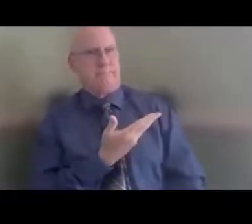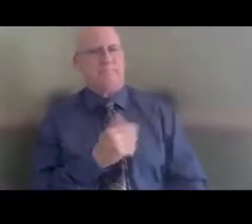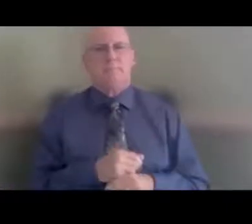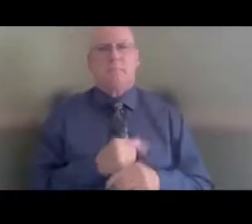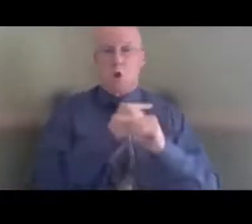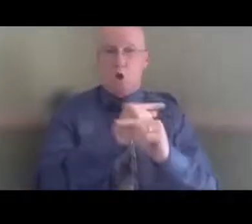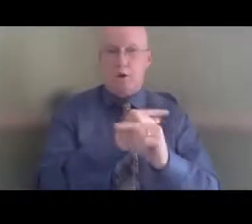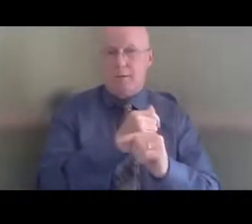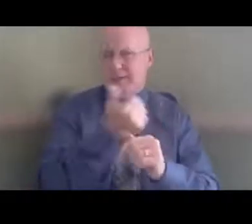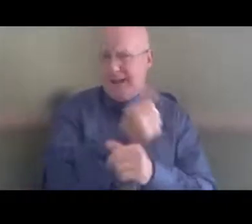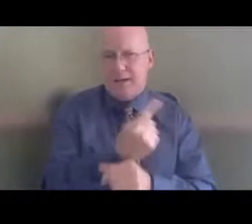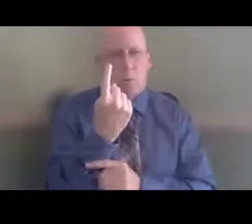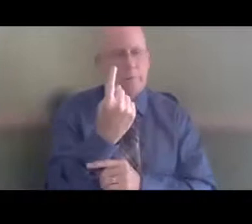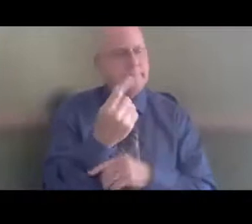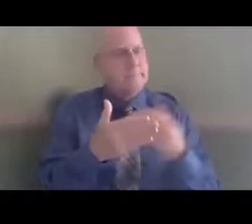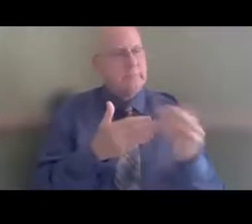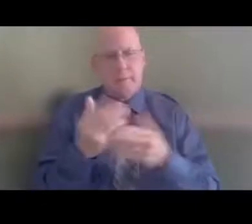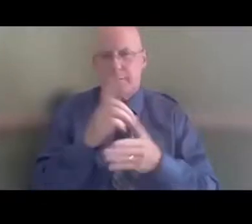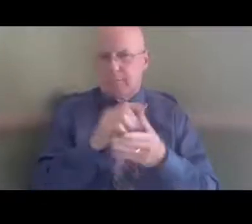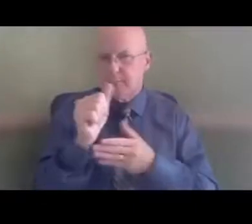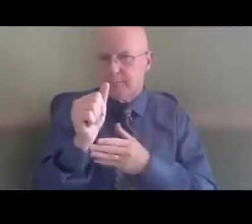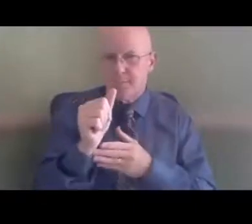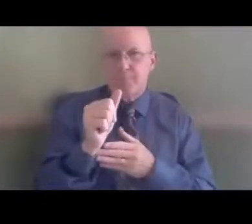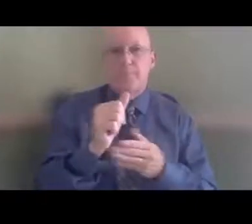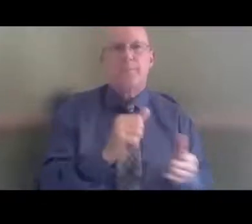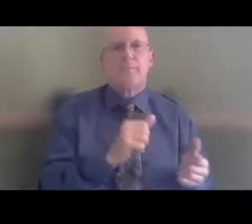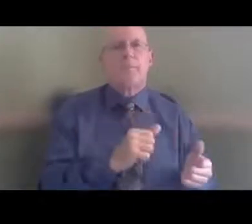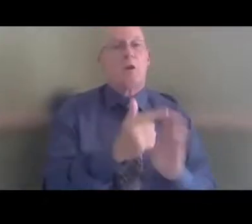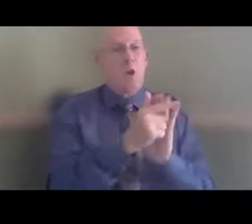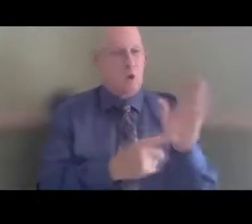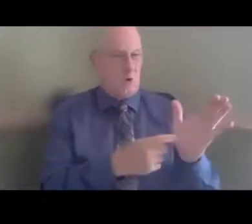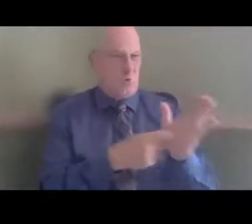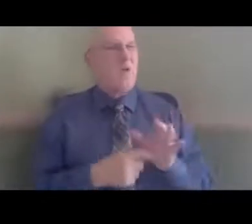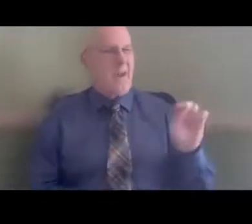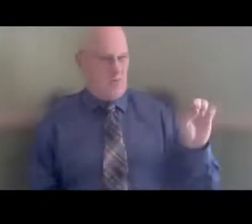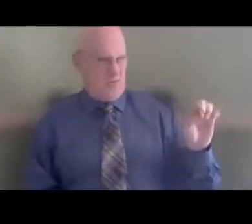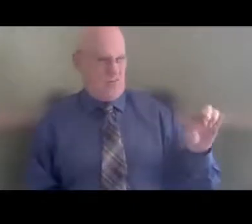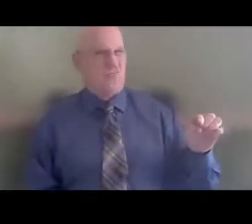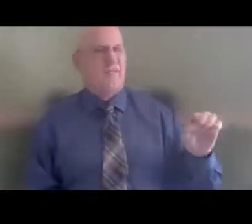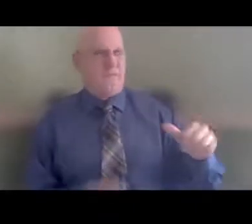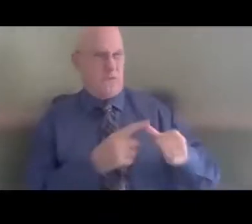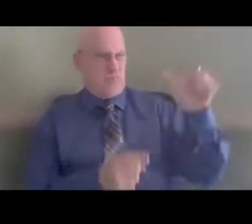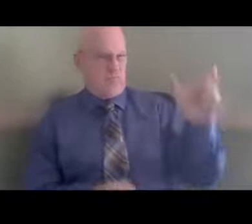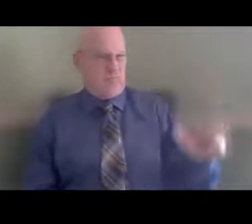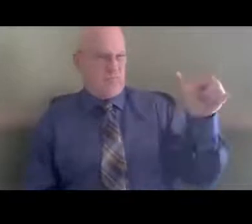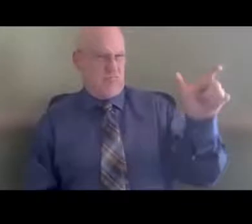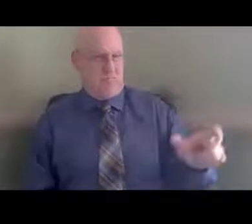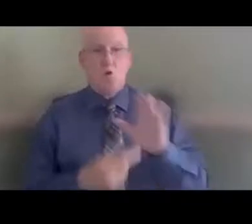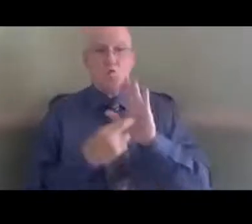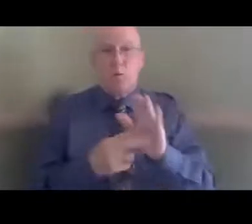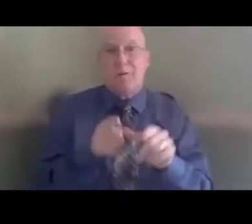Guardianships are for anyone, doesn't matter the disability. An attorney is required for the process, and that's representing you as